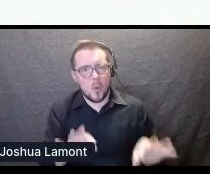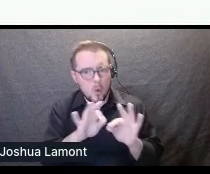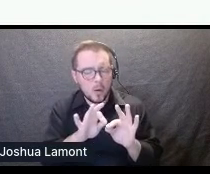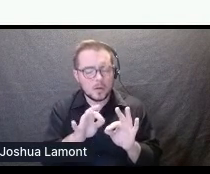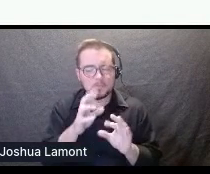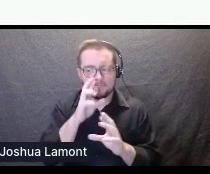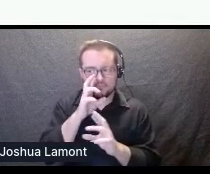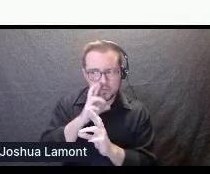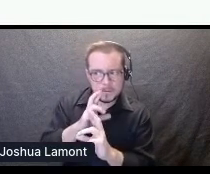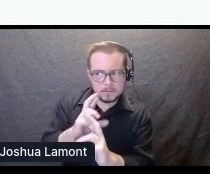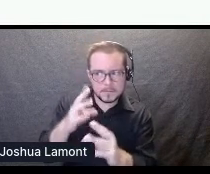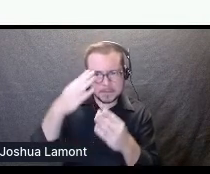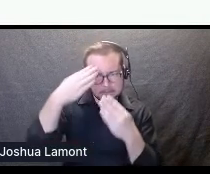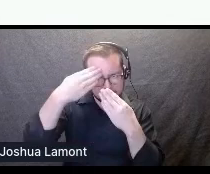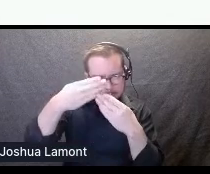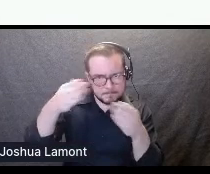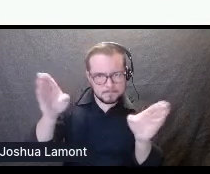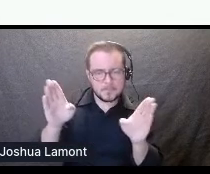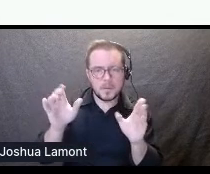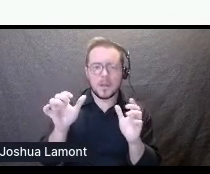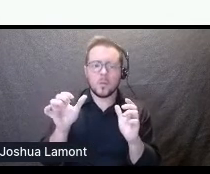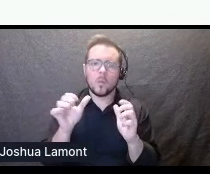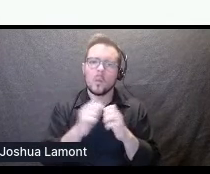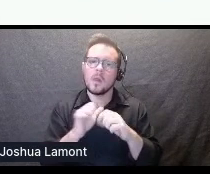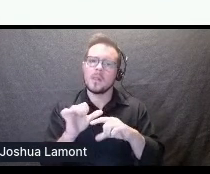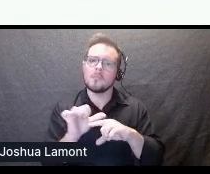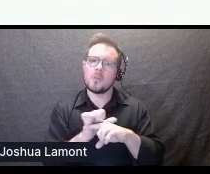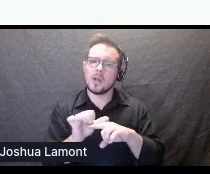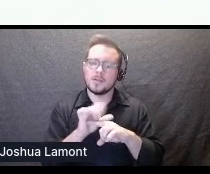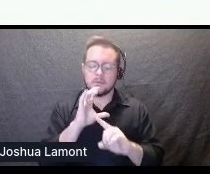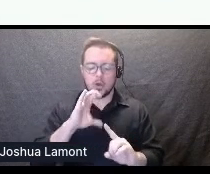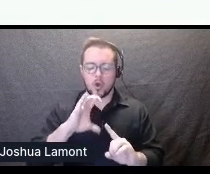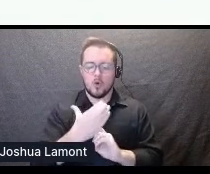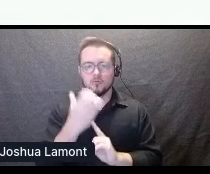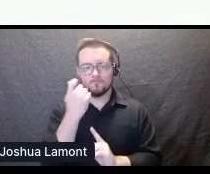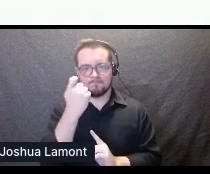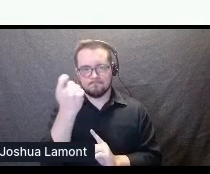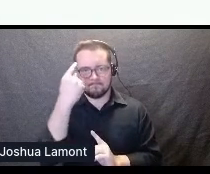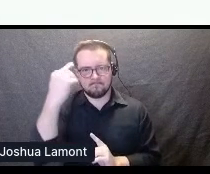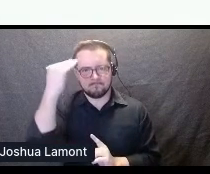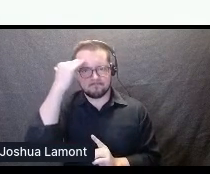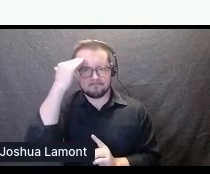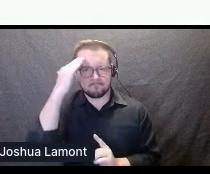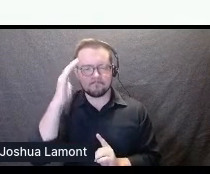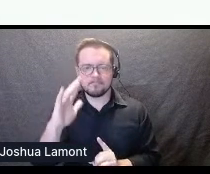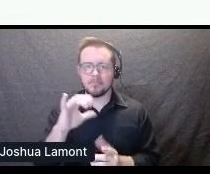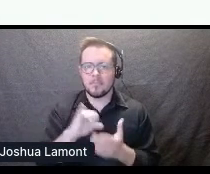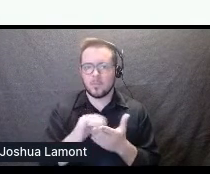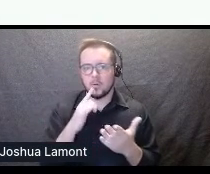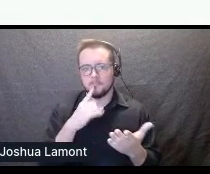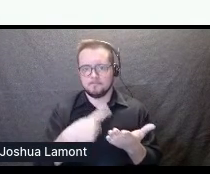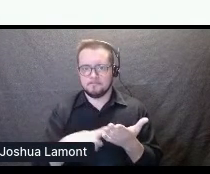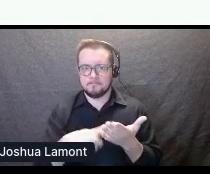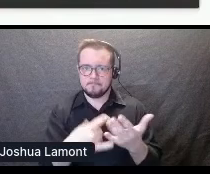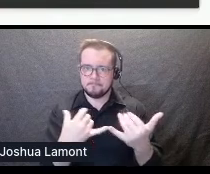with an open mind, and with a practice of rigorous cultural competence. So that's what we're really kind of getting into today.